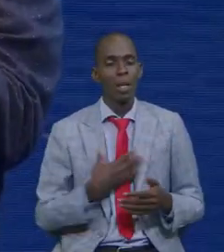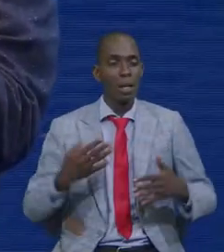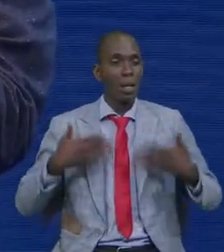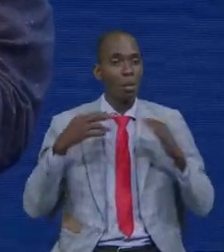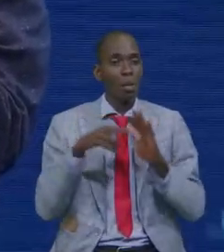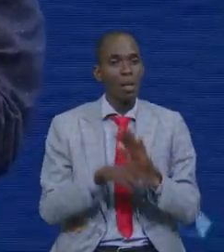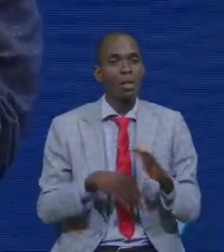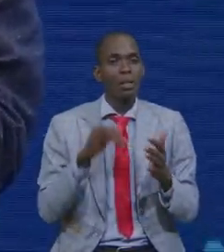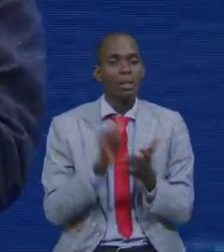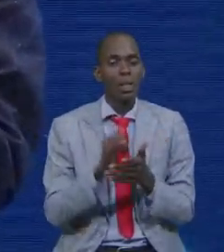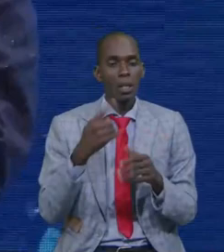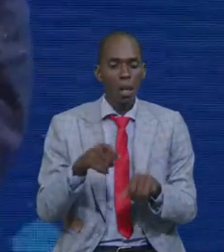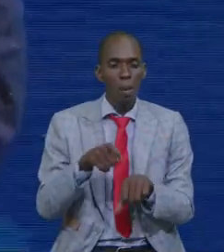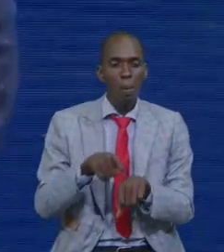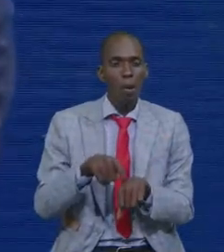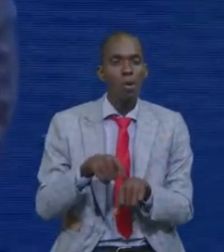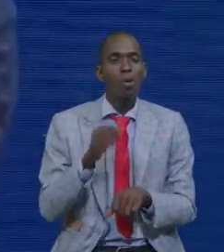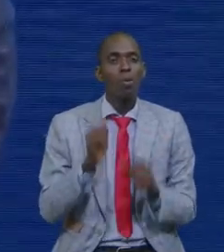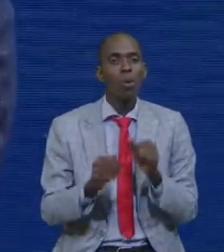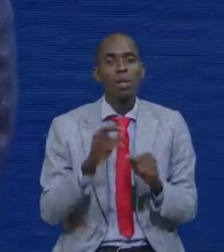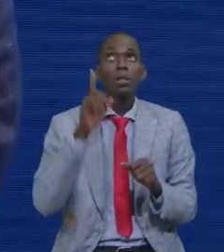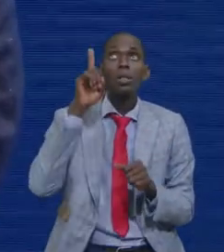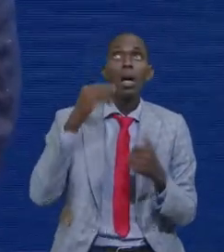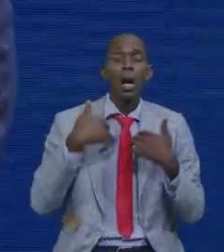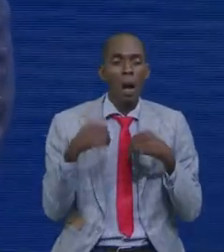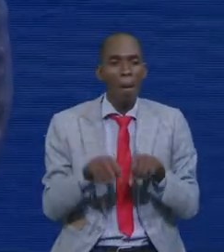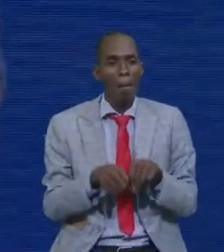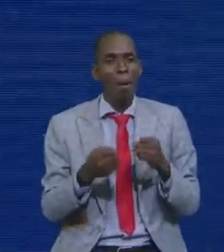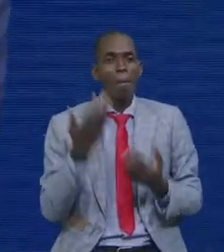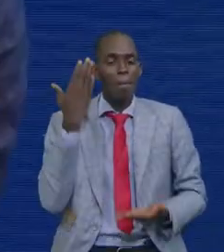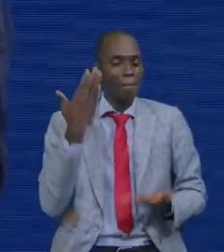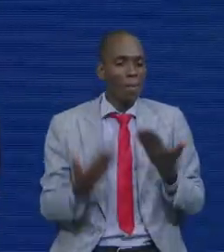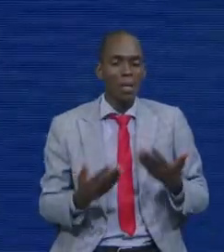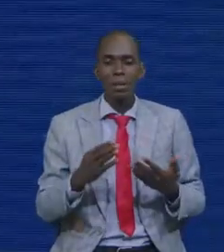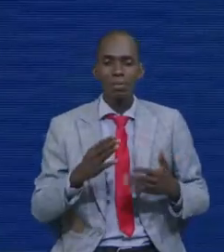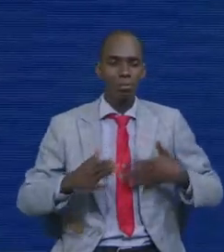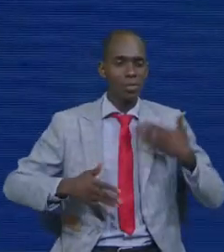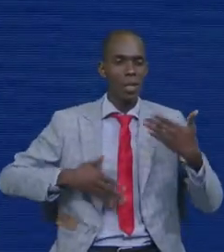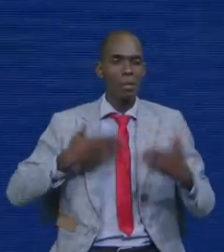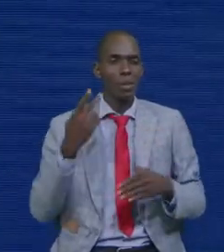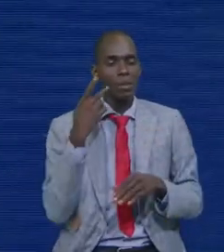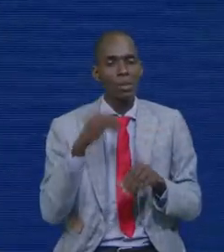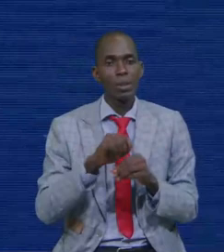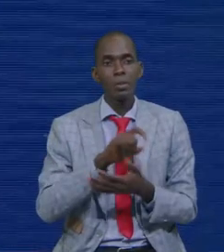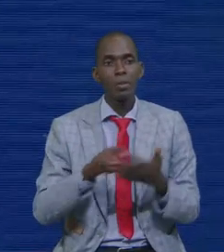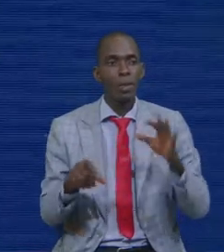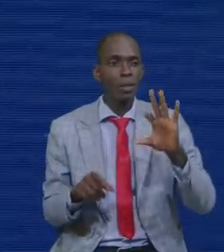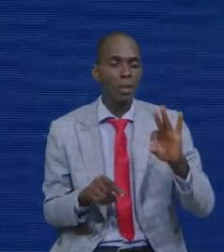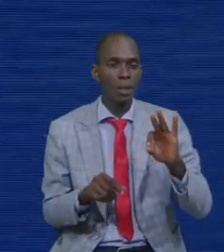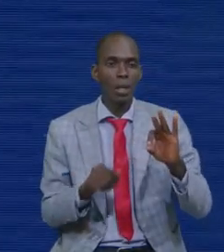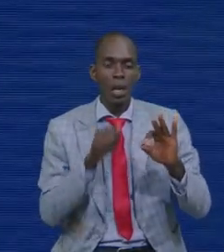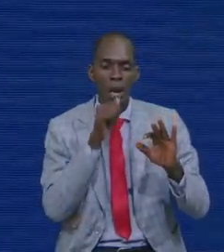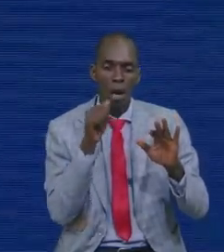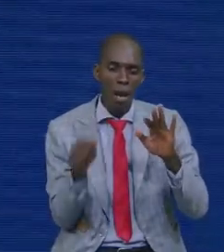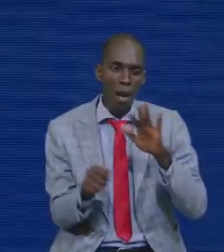the bones which thou hast broken may rejoice. And then in verse 9, it tells